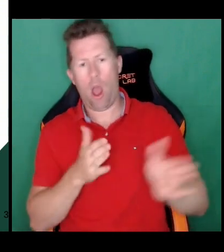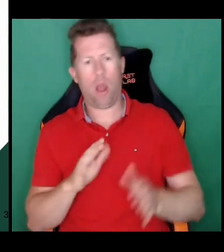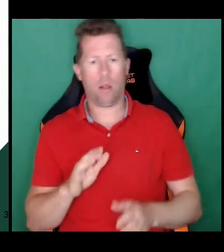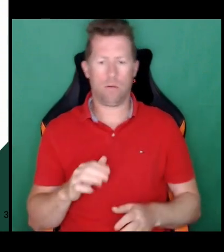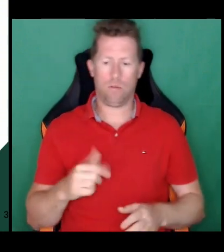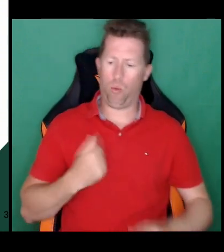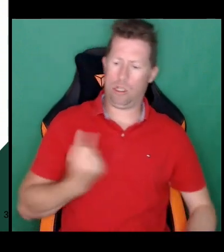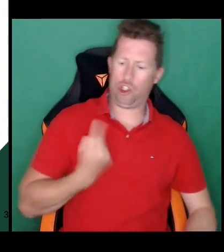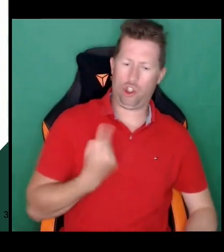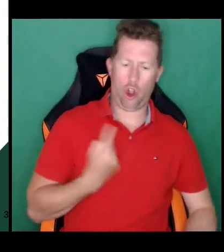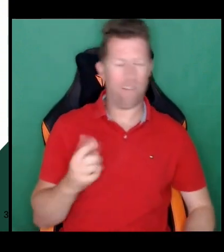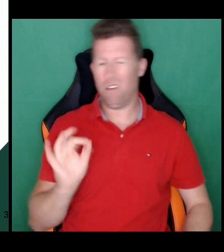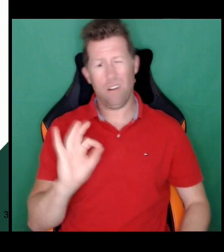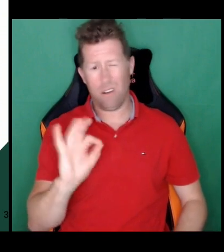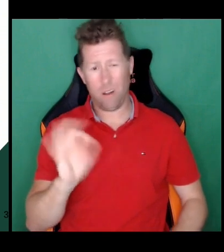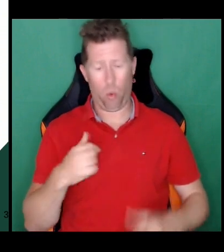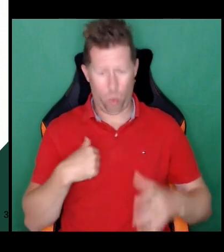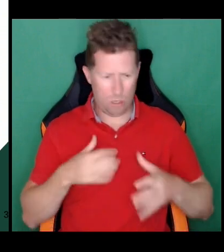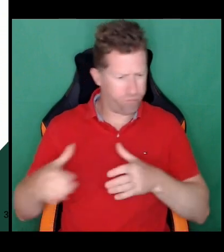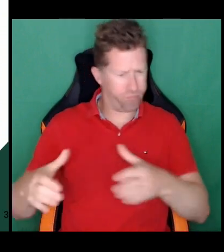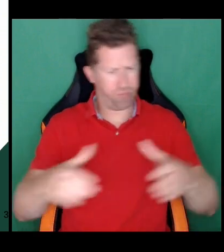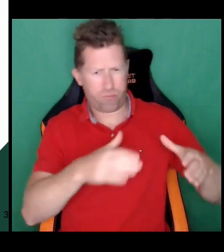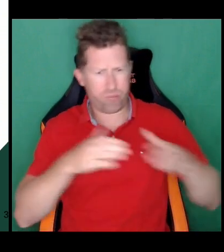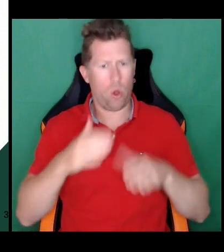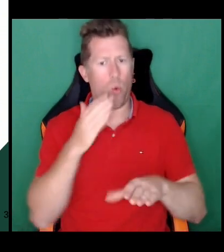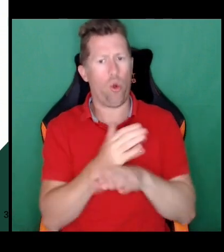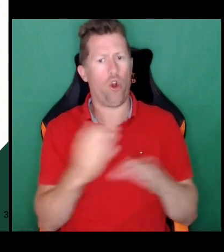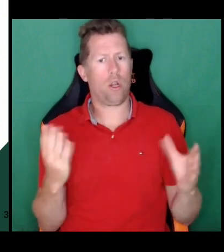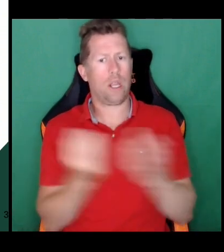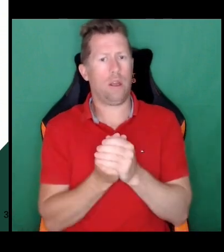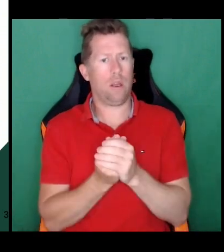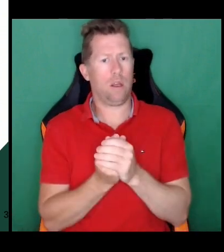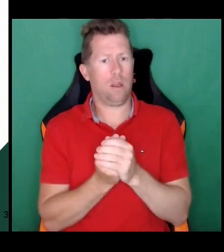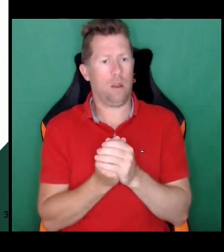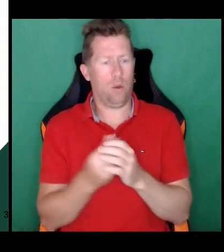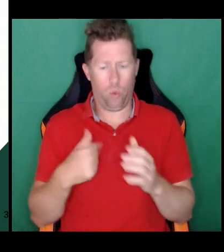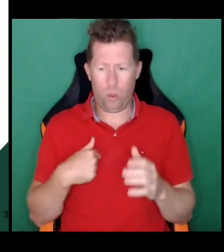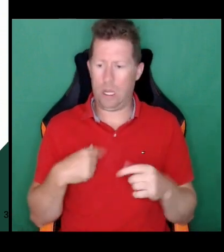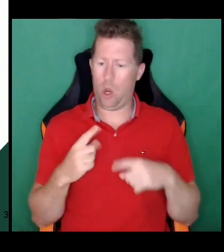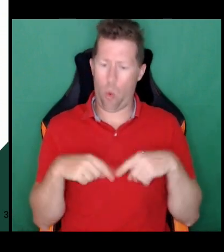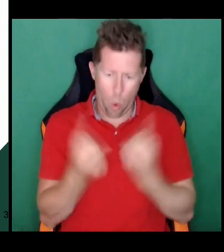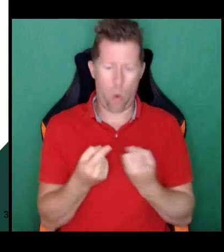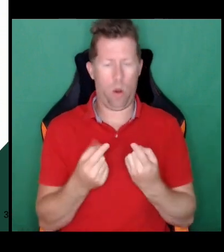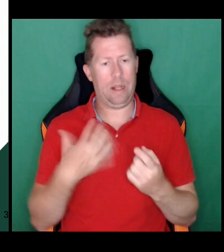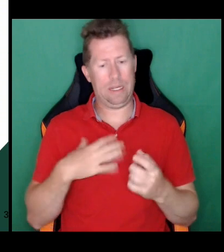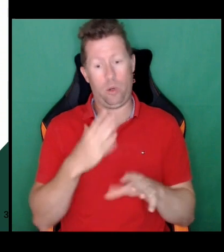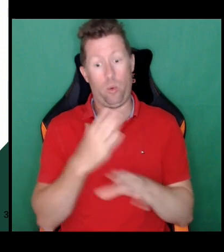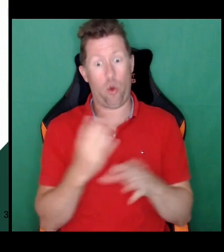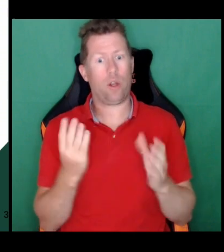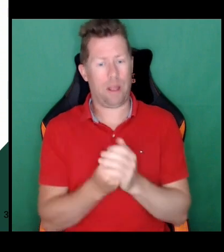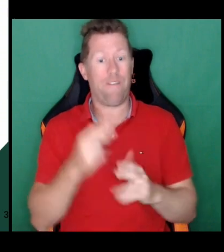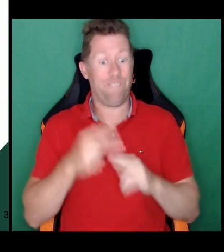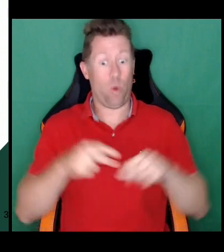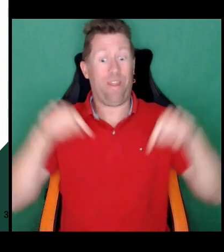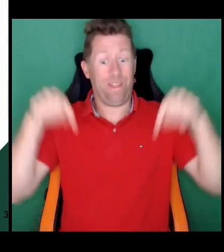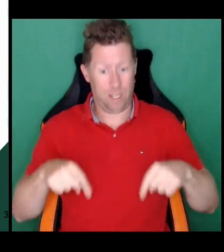we are even the leaders in this space. We are a small cog in the very big and important machinery that